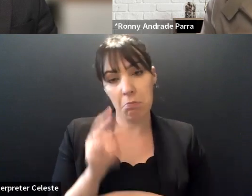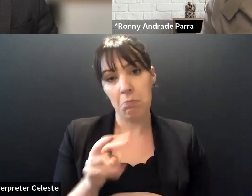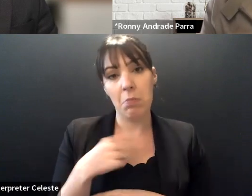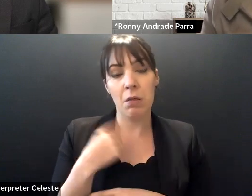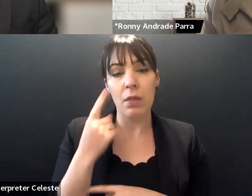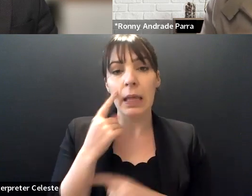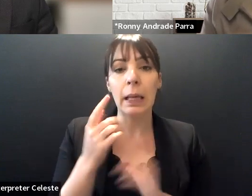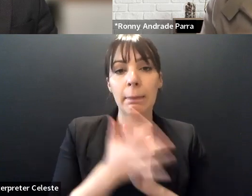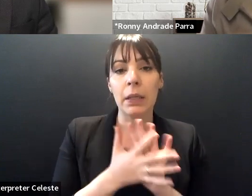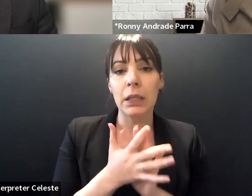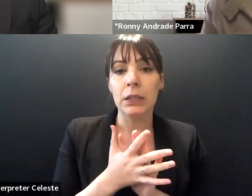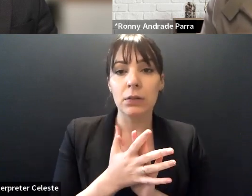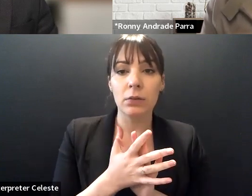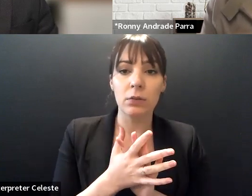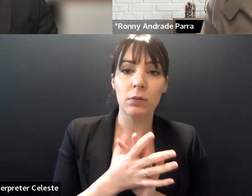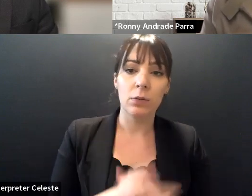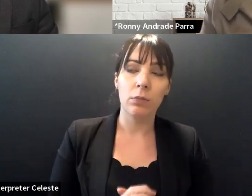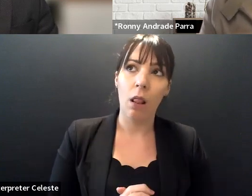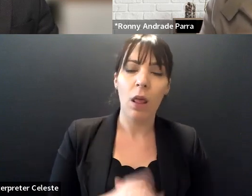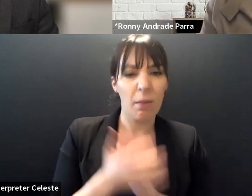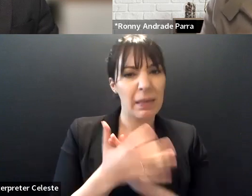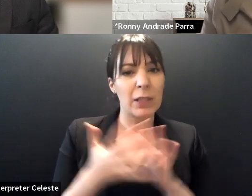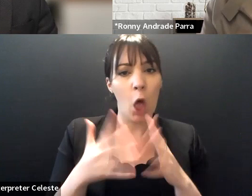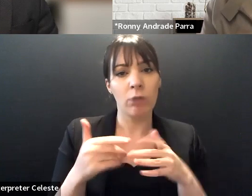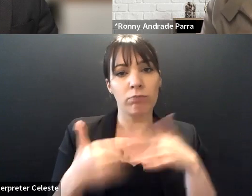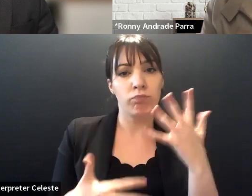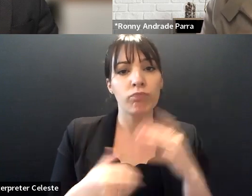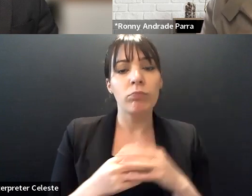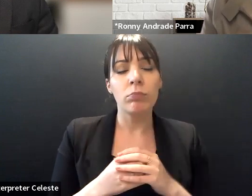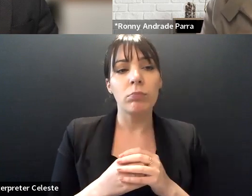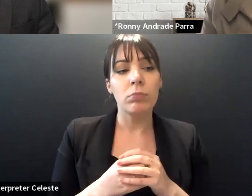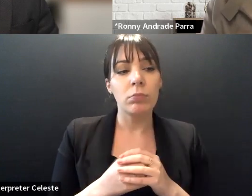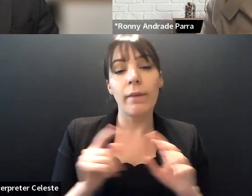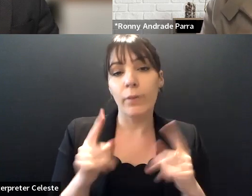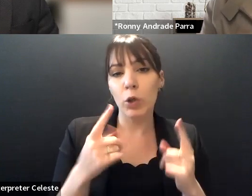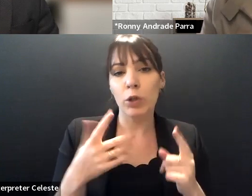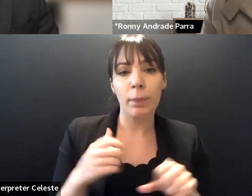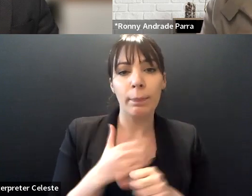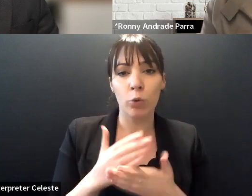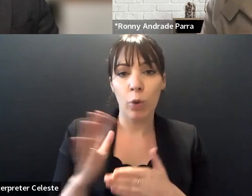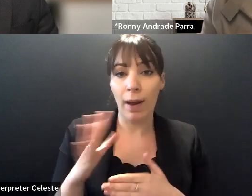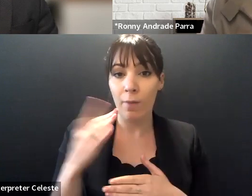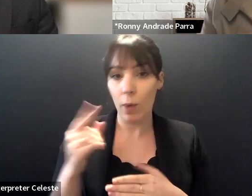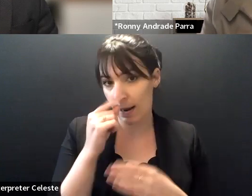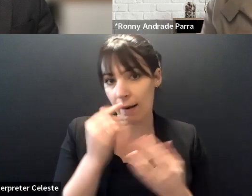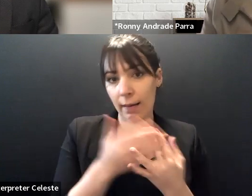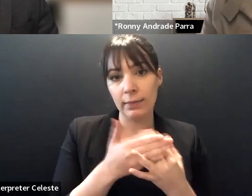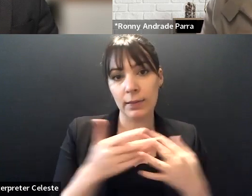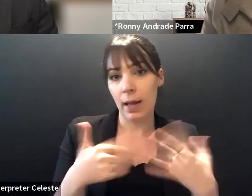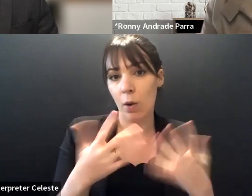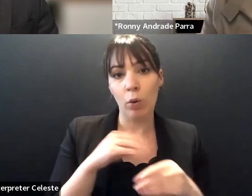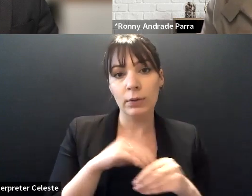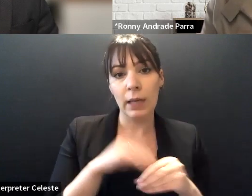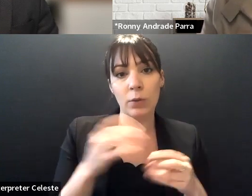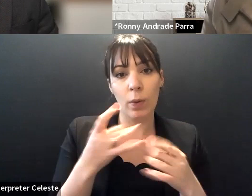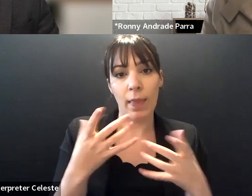eyes, it's about two things. First, it's about making sure that everyone can access any content without